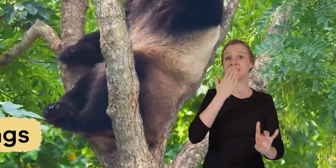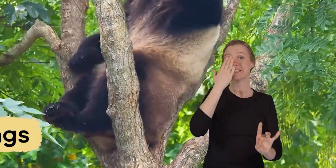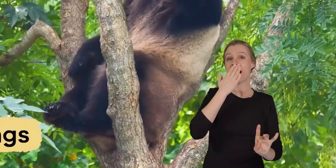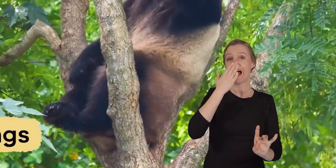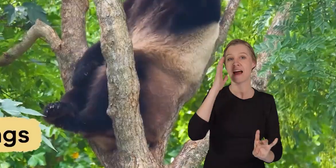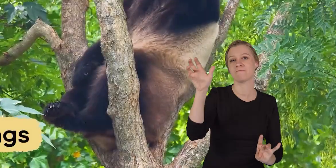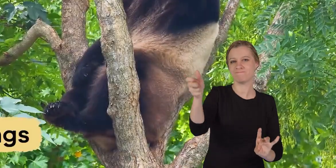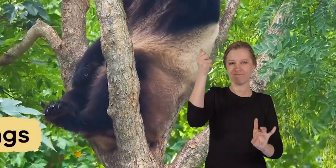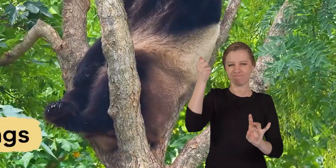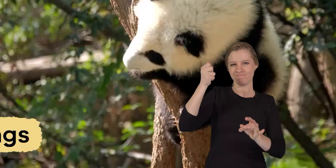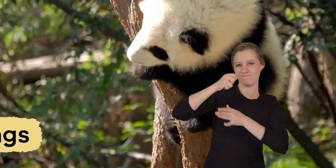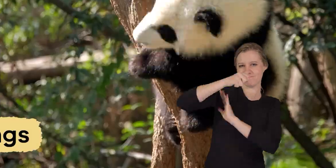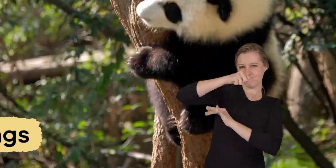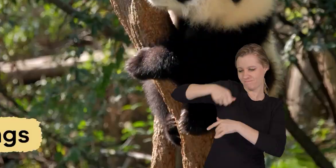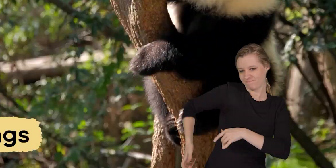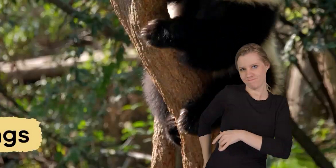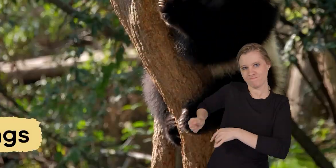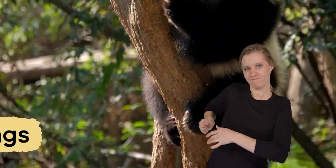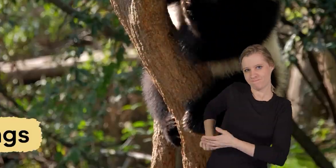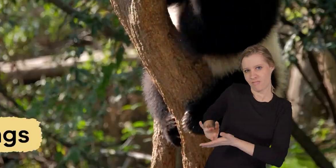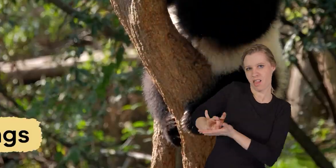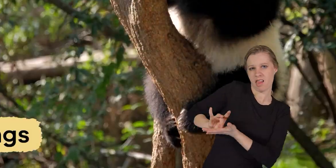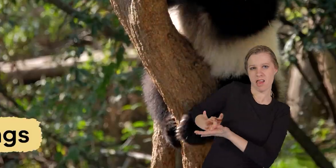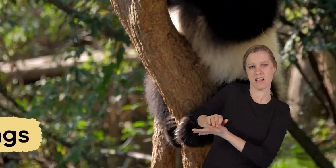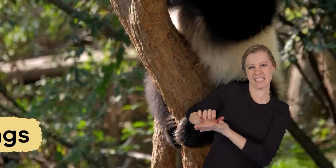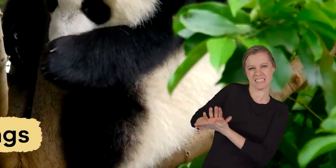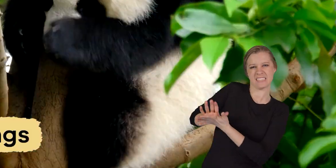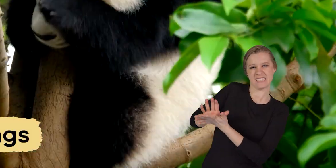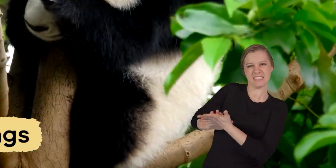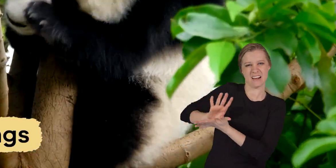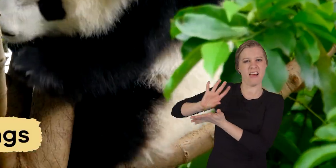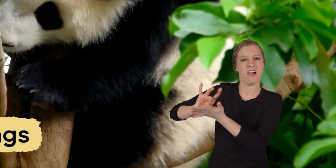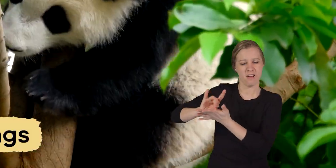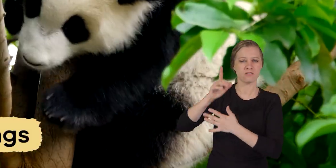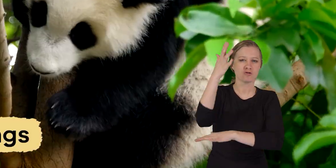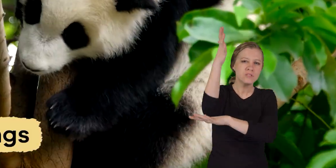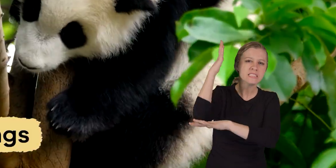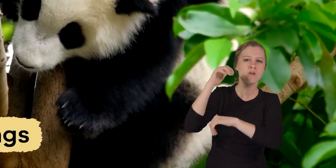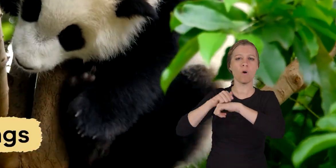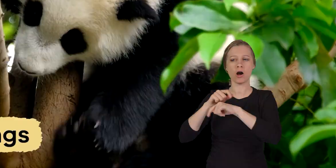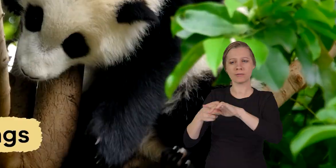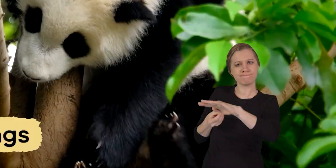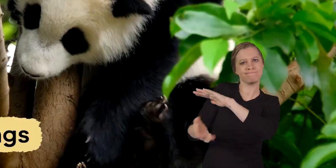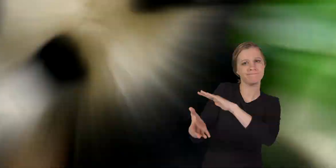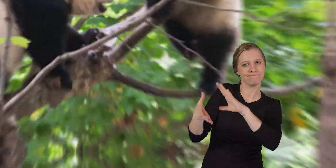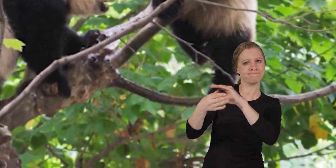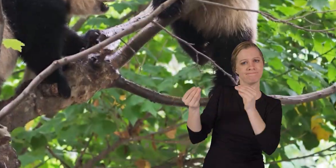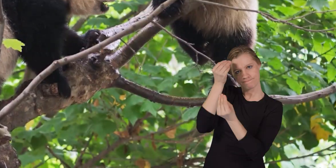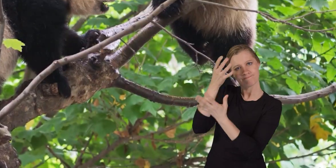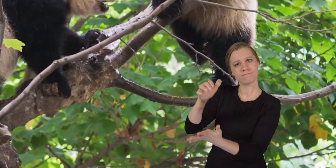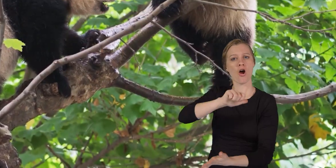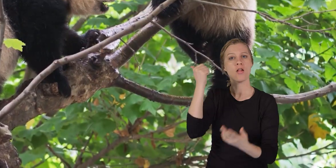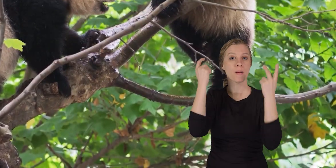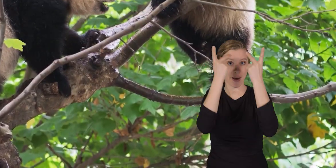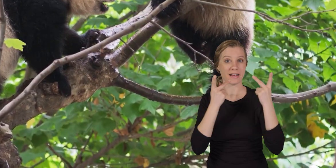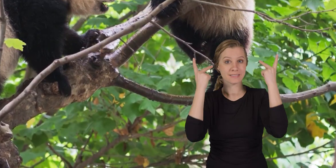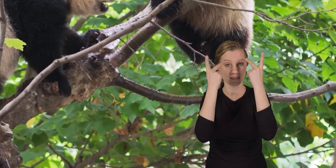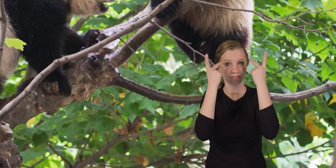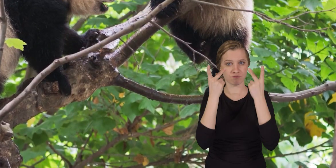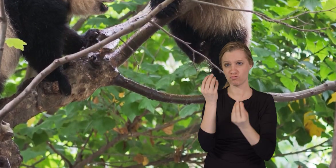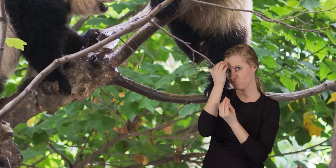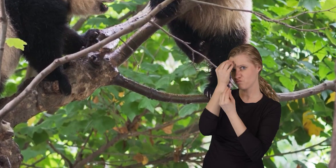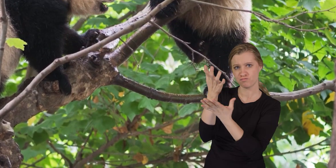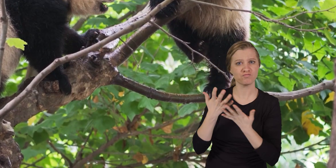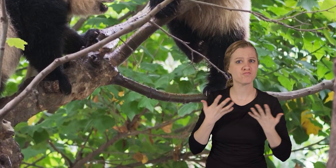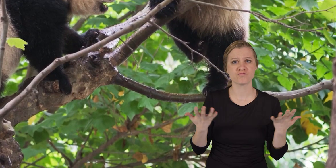scent glands under their tails against trees or rocks to leave messages for other pandas. These messages can